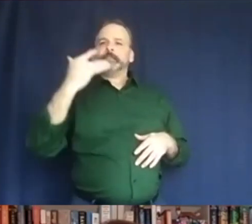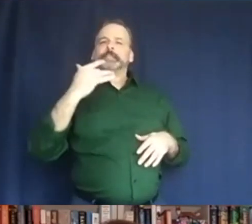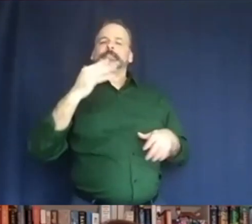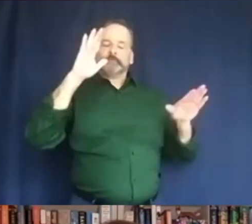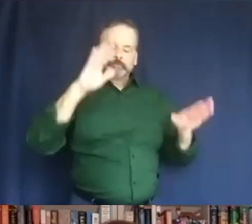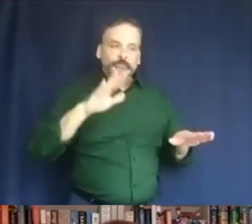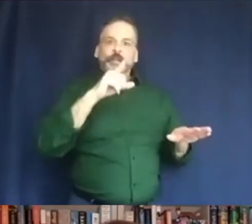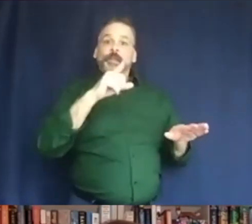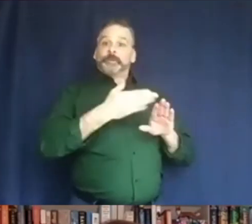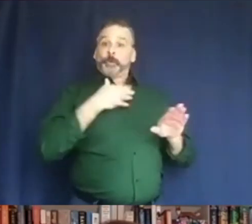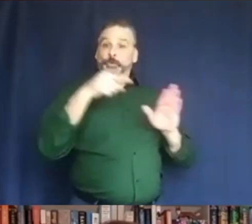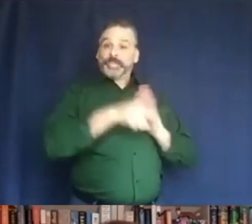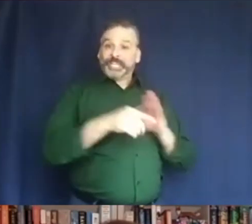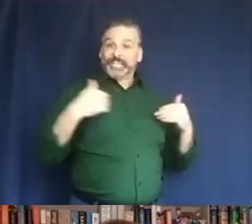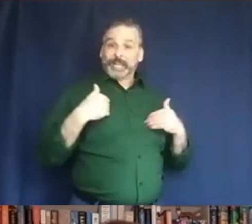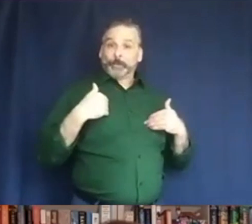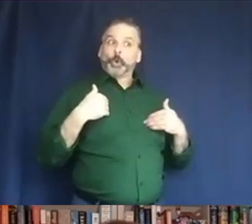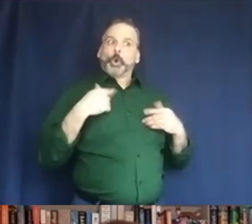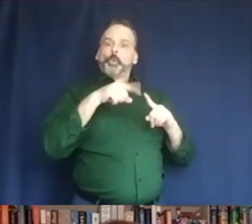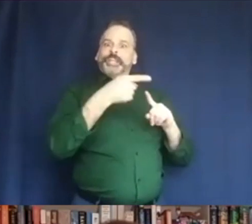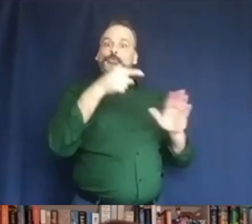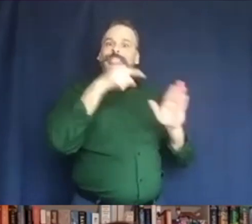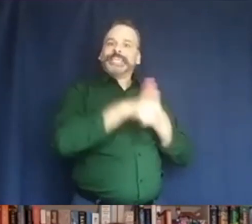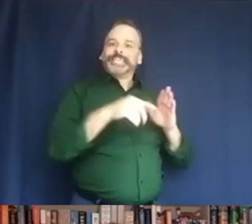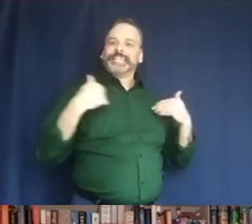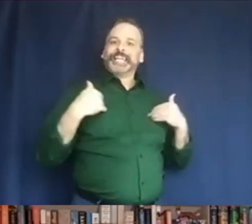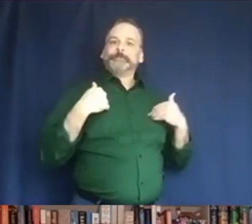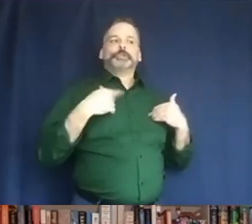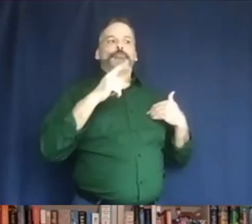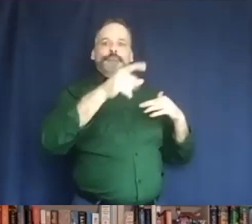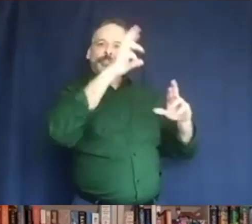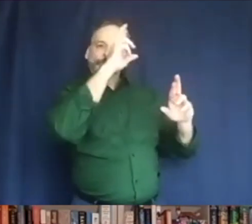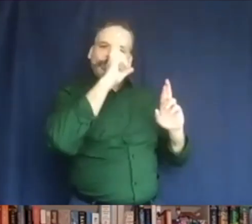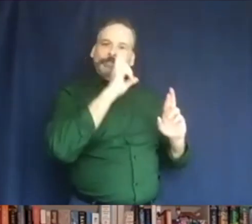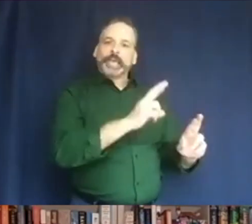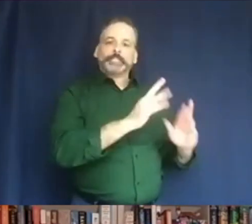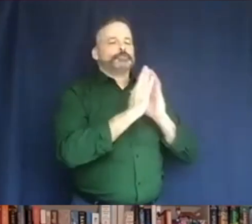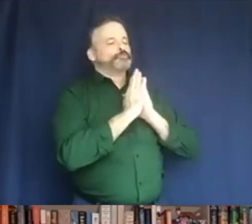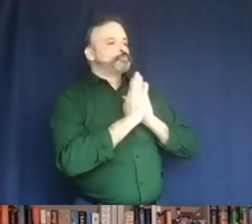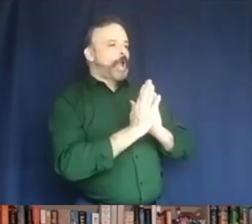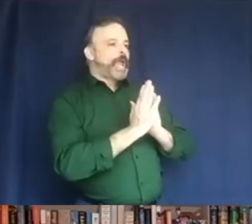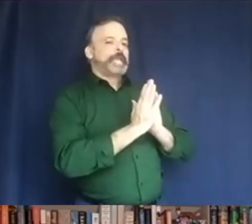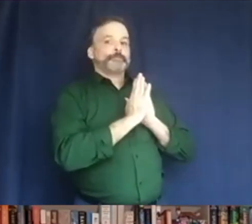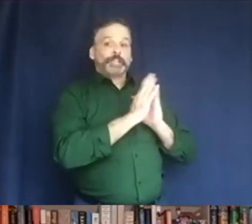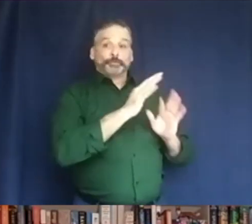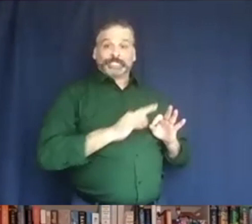and before you kill an animal or when you kill an animal, you pay respect to it, you pray to it, to its spirit.